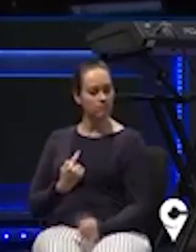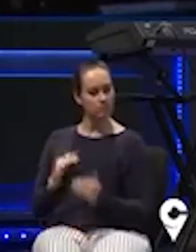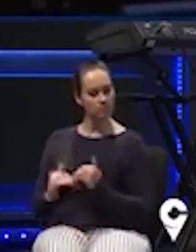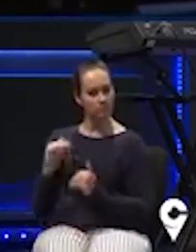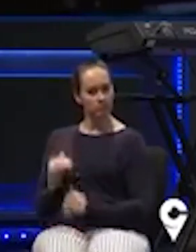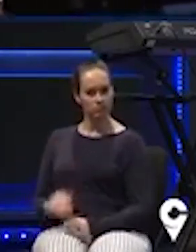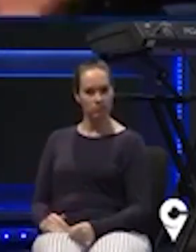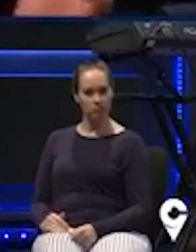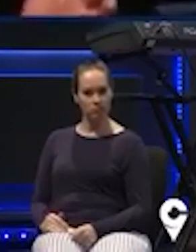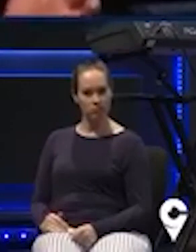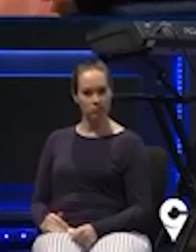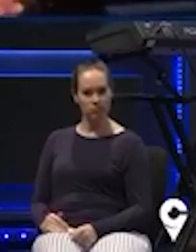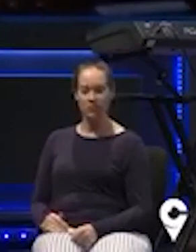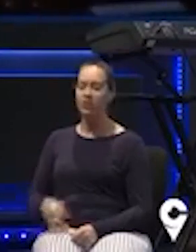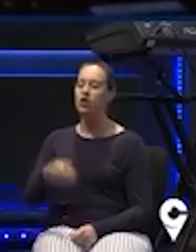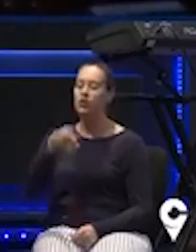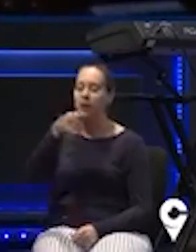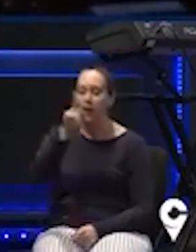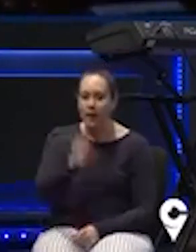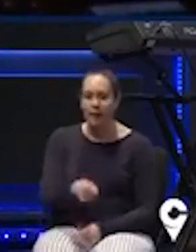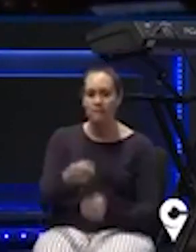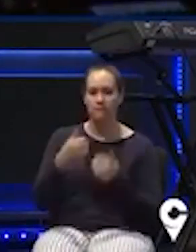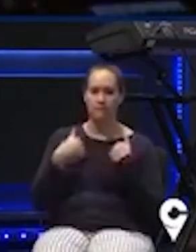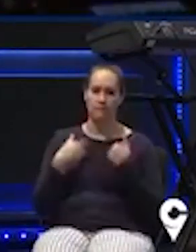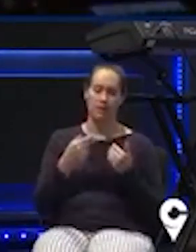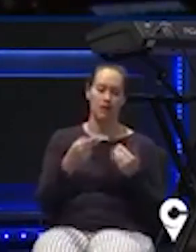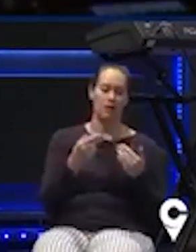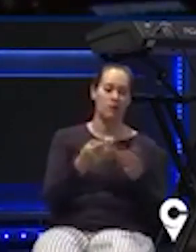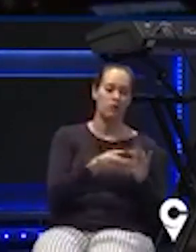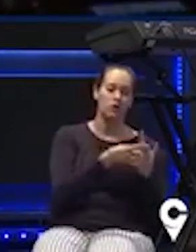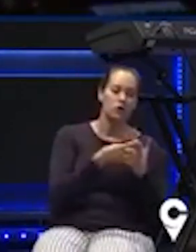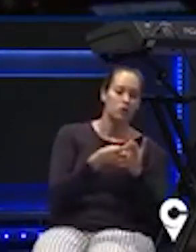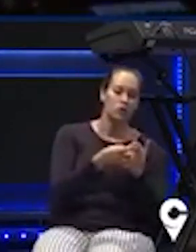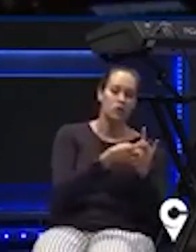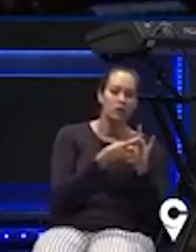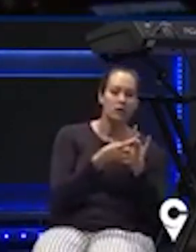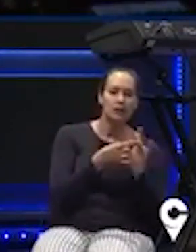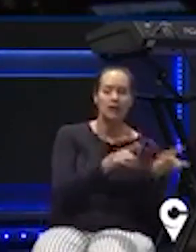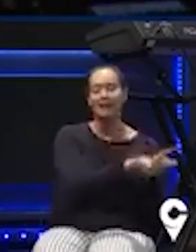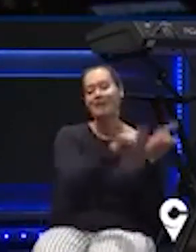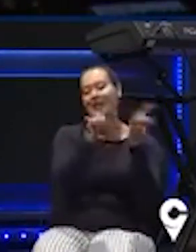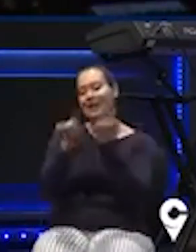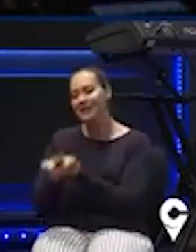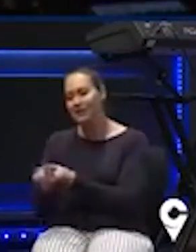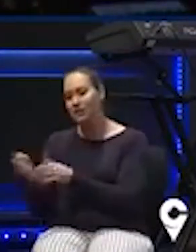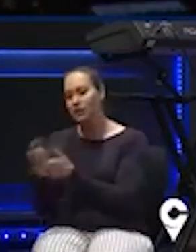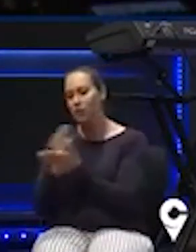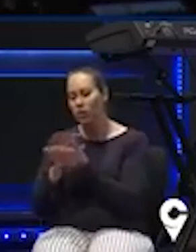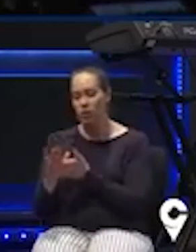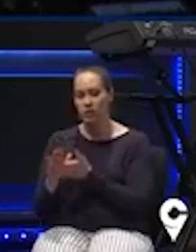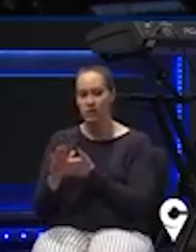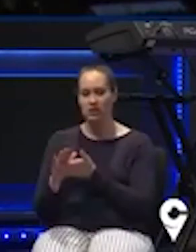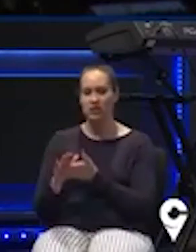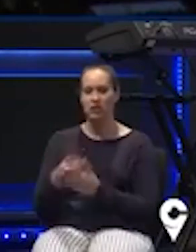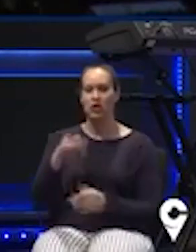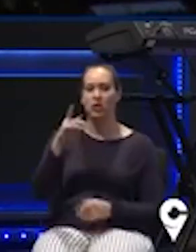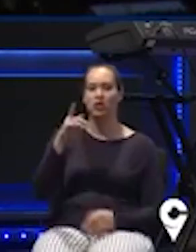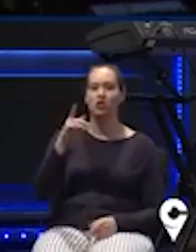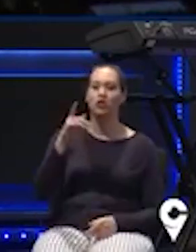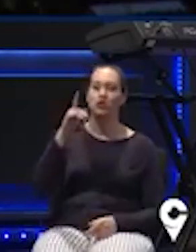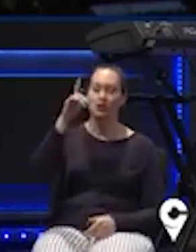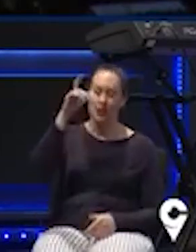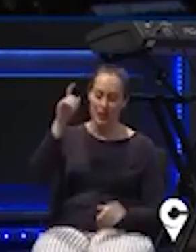You have to have unity and you have to have holiness, and you can't have either one without